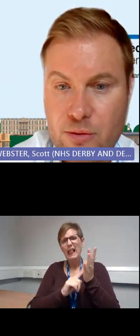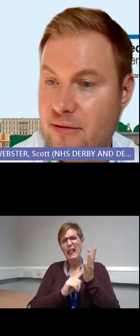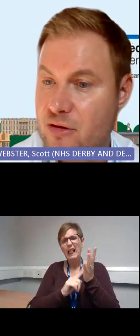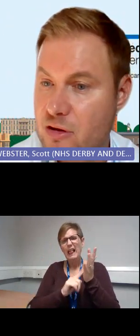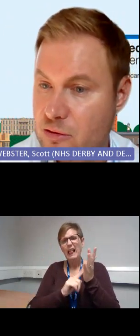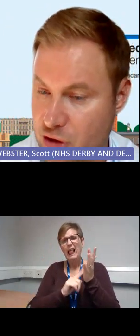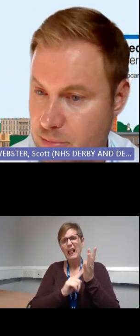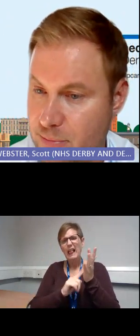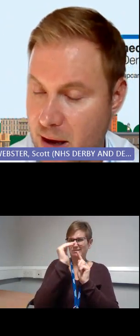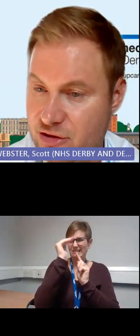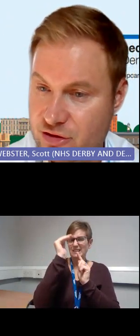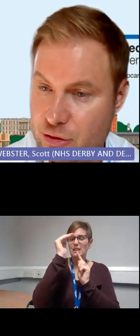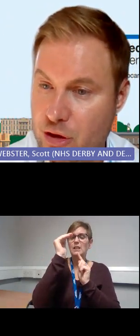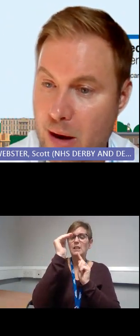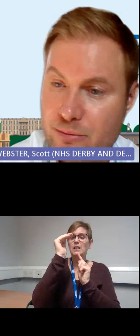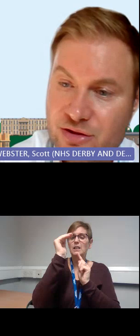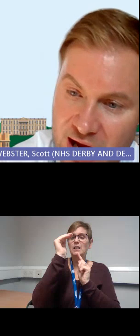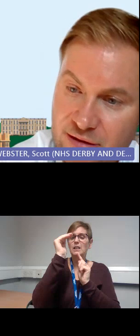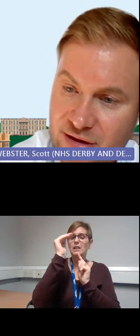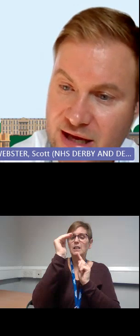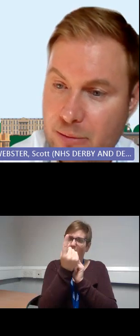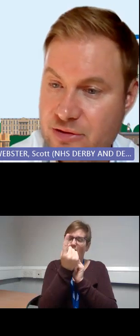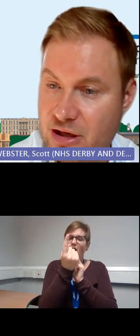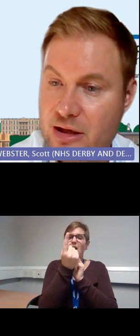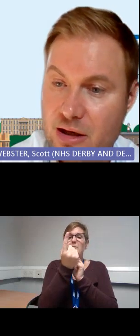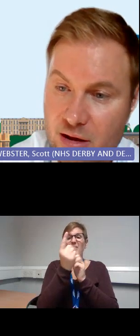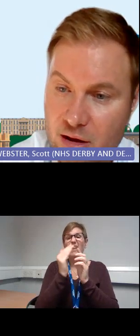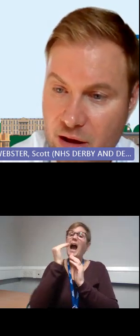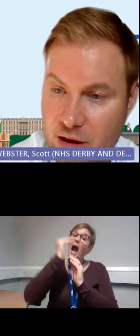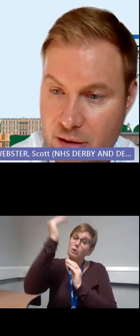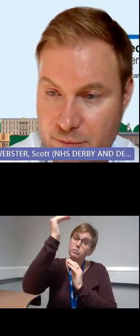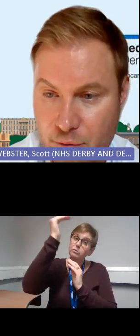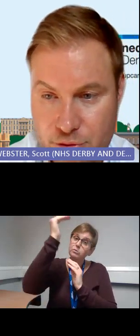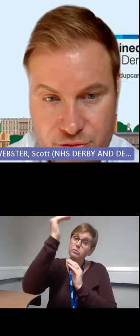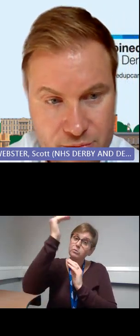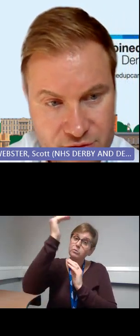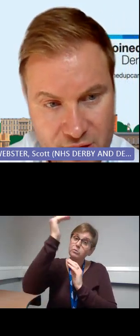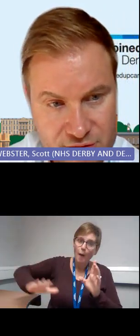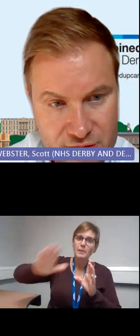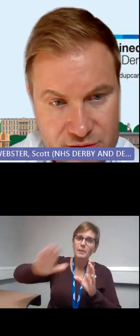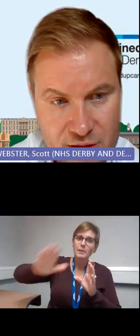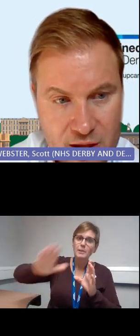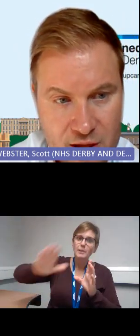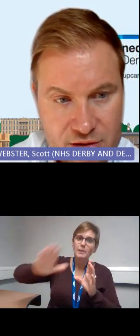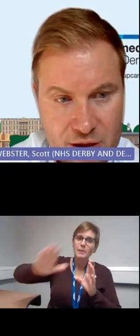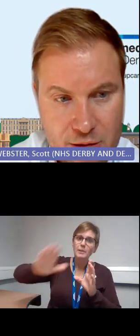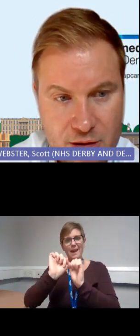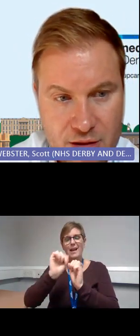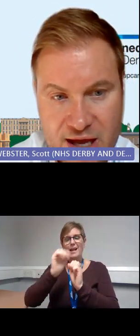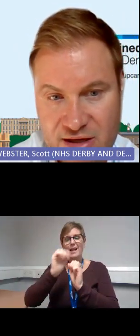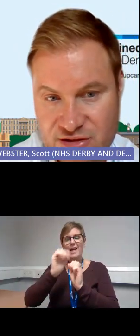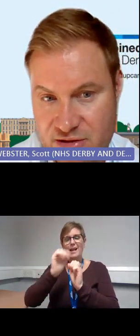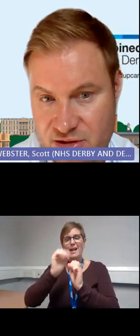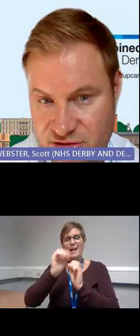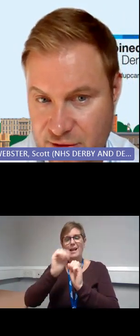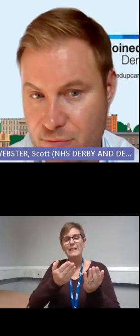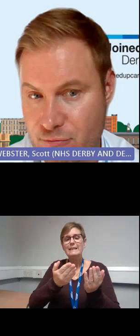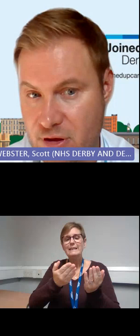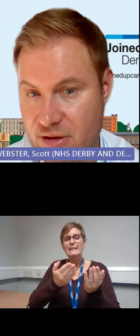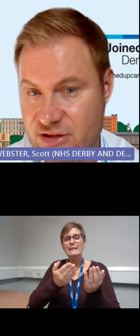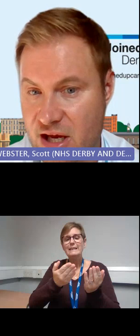So we do have Derbyshire patients who go outside of the county for stroke services. So they